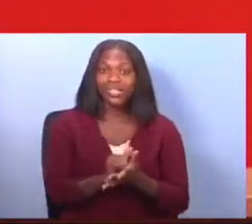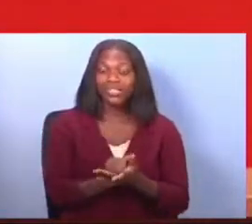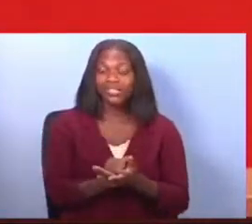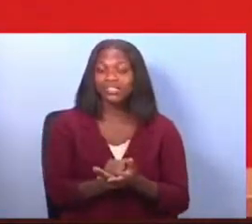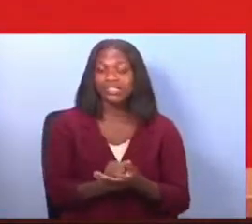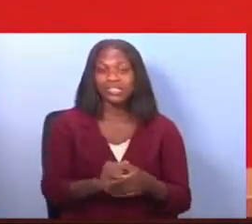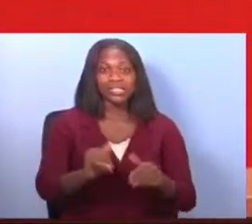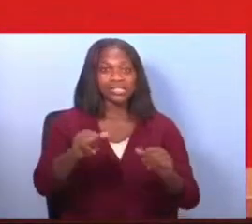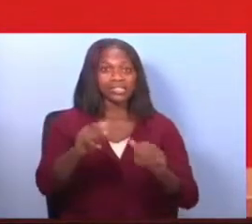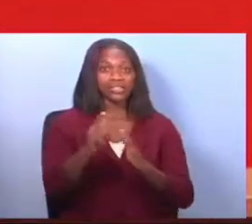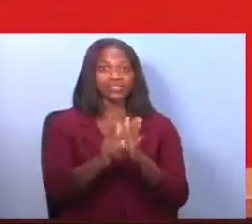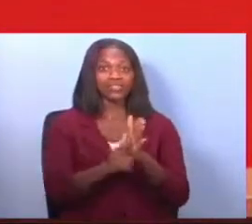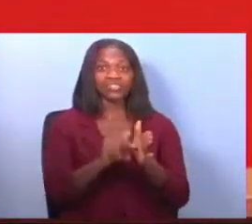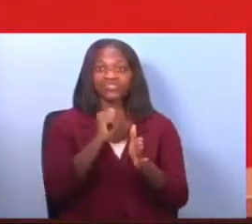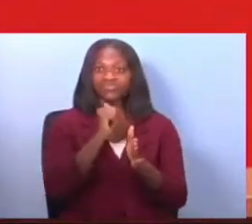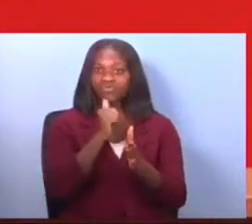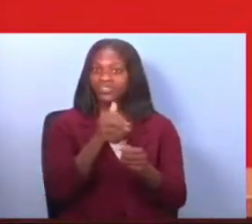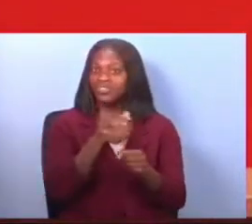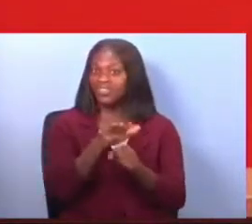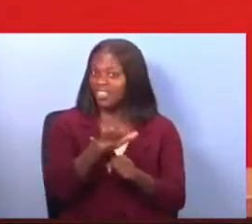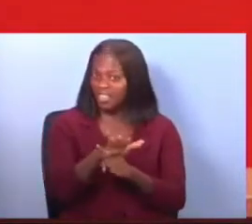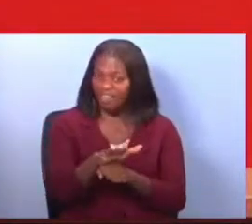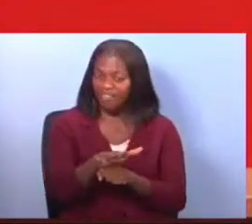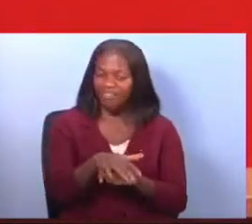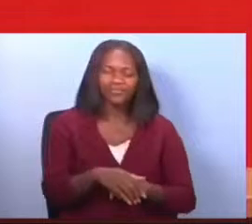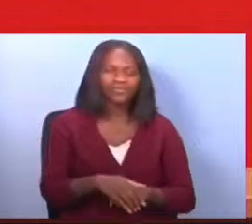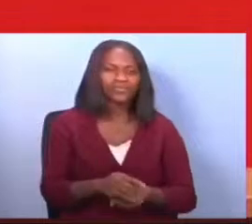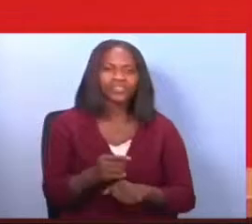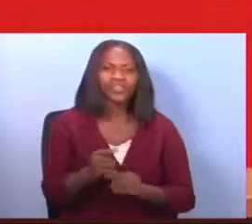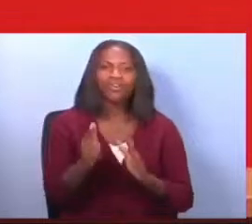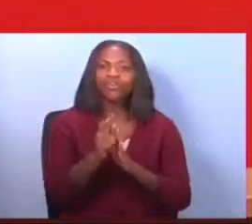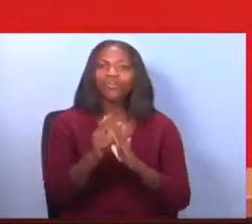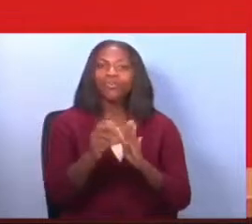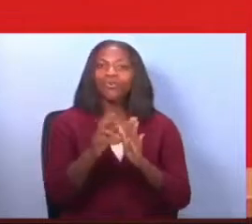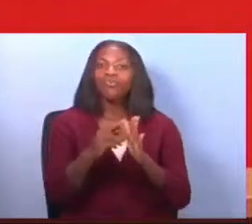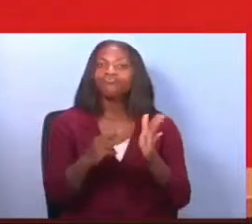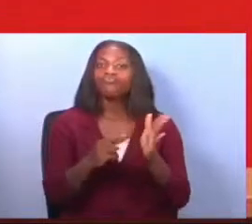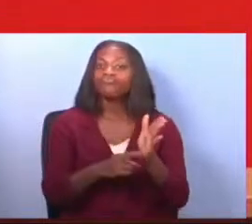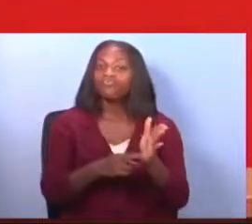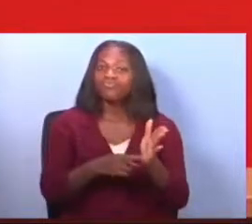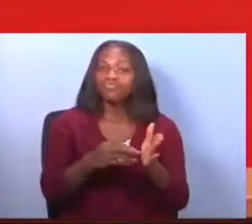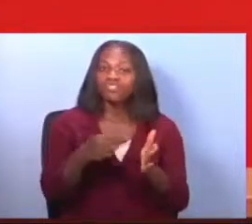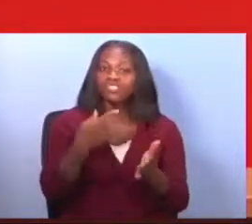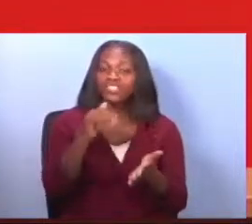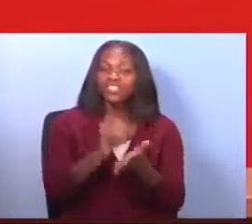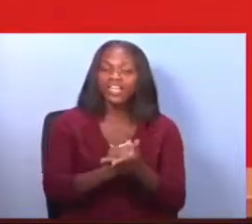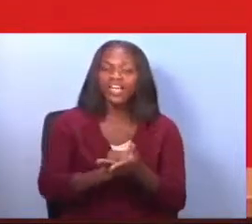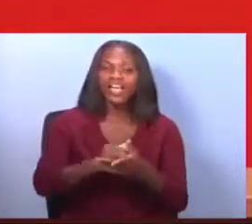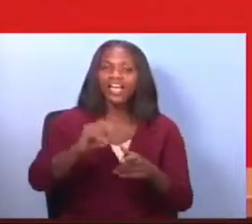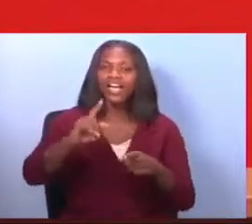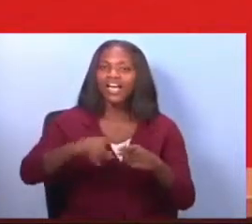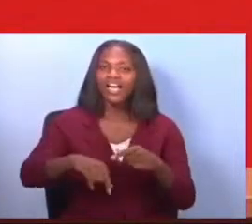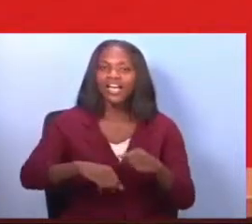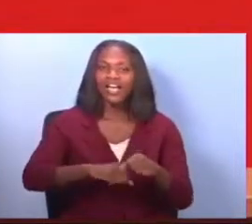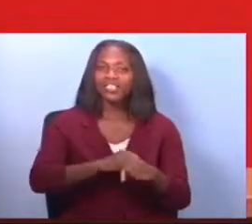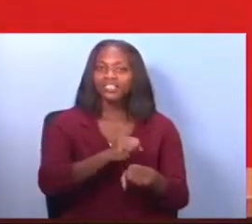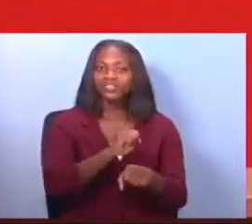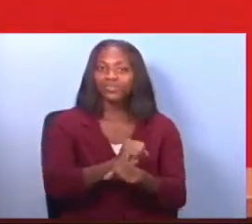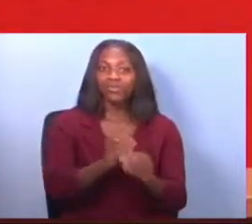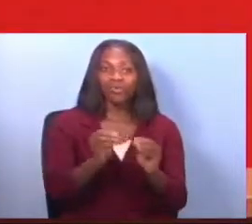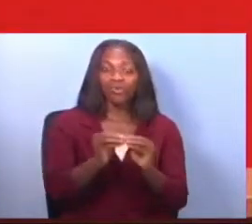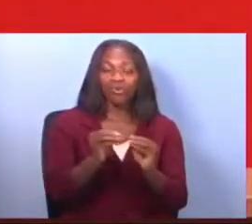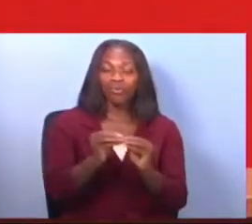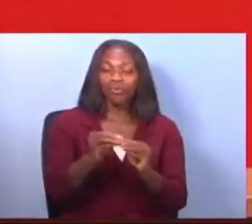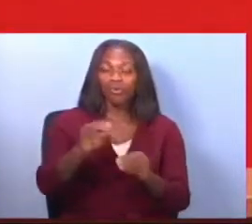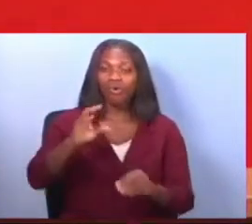many. The rule is that you cannot serve on more committees on one side. So